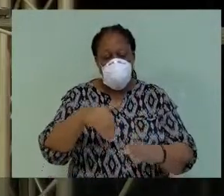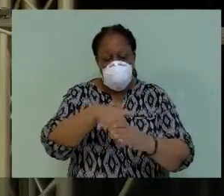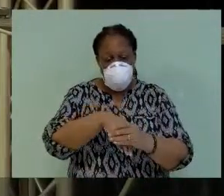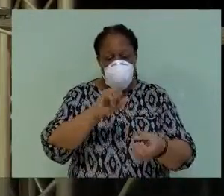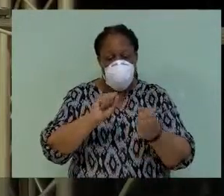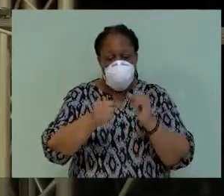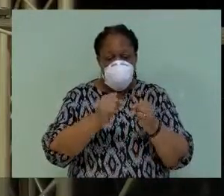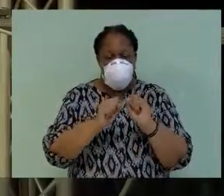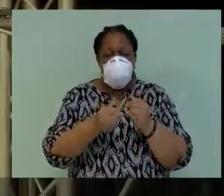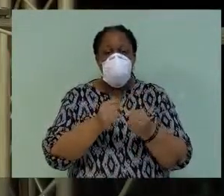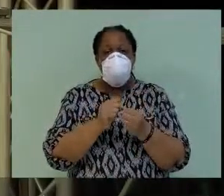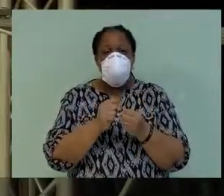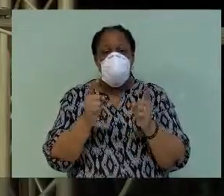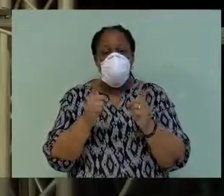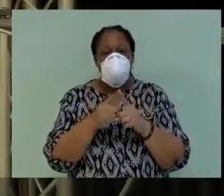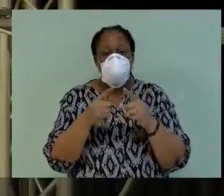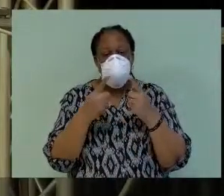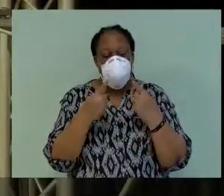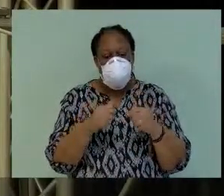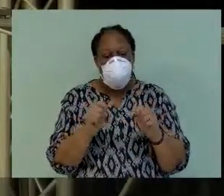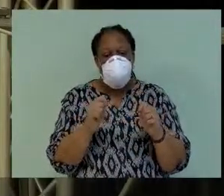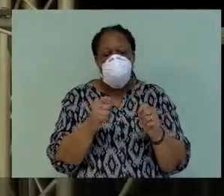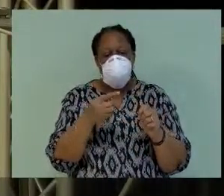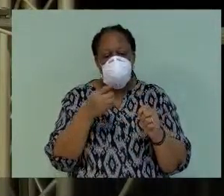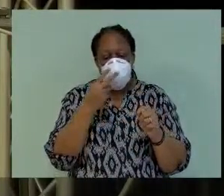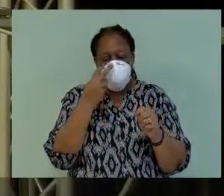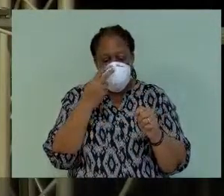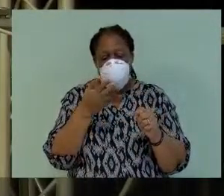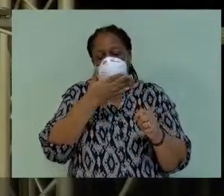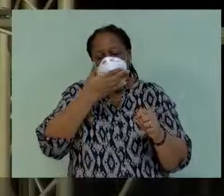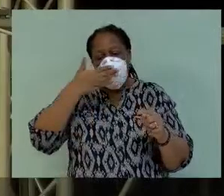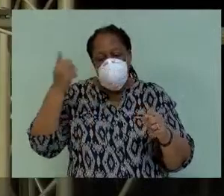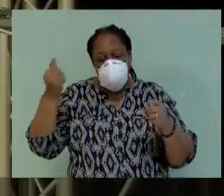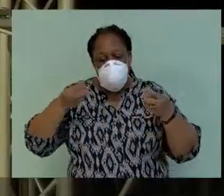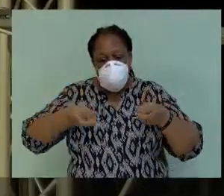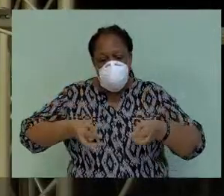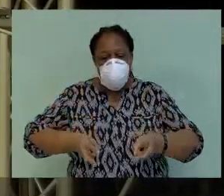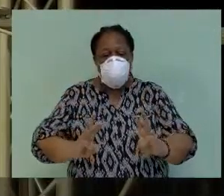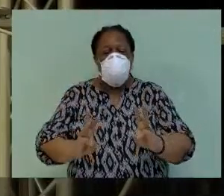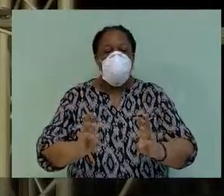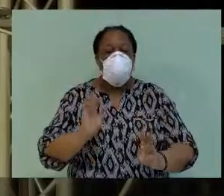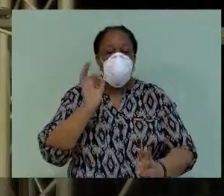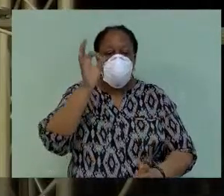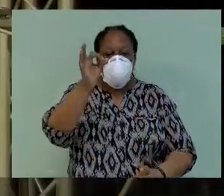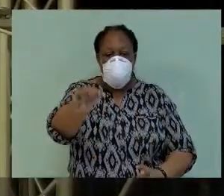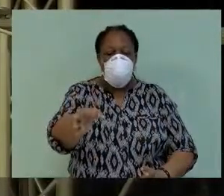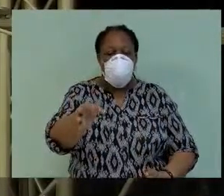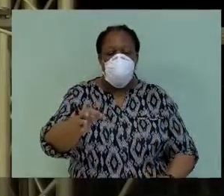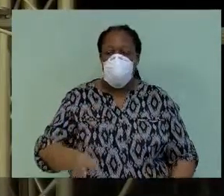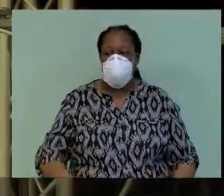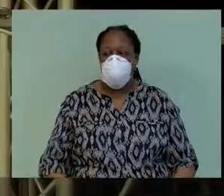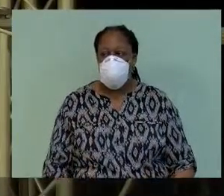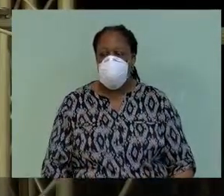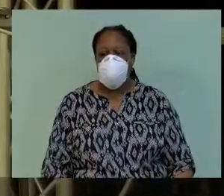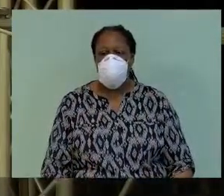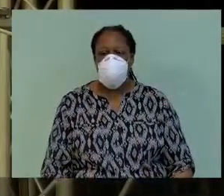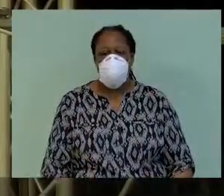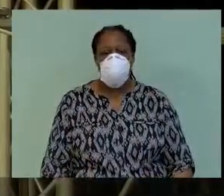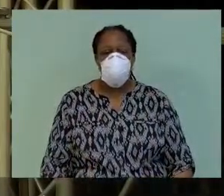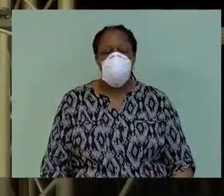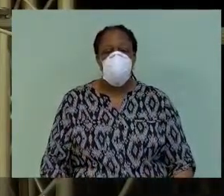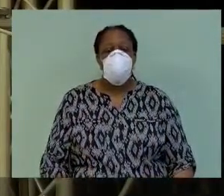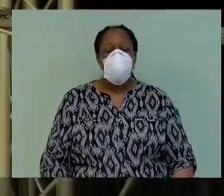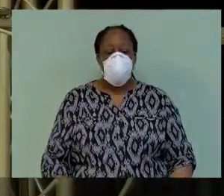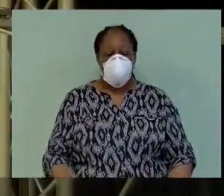to determine the way forward, the best way forward. They will also be engaged in some capacity